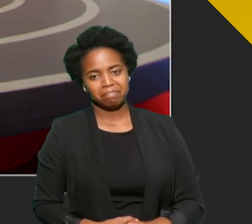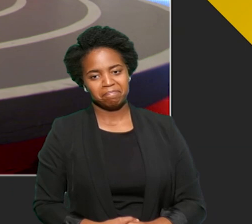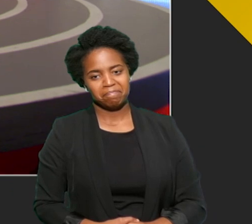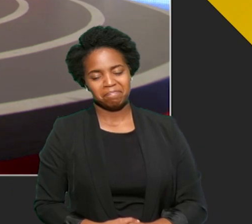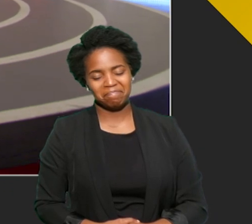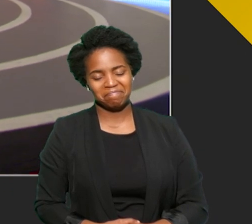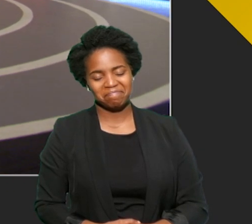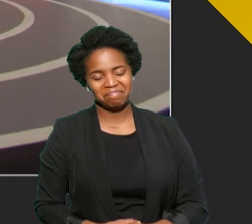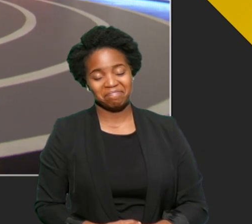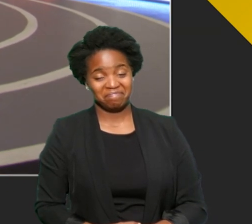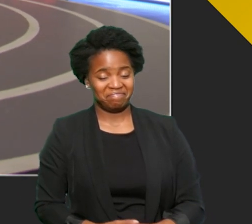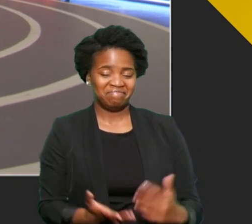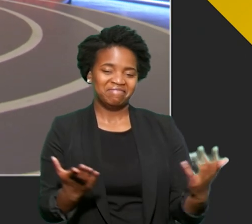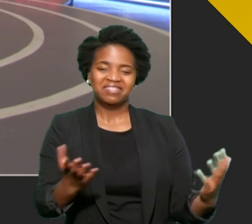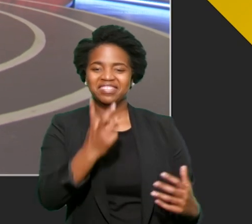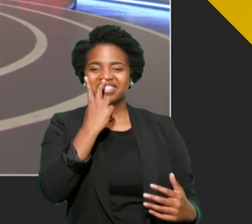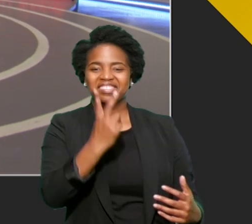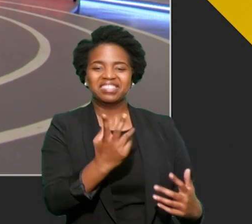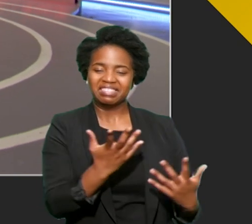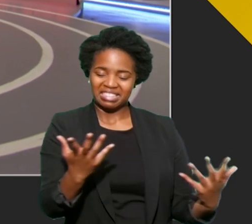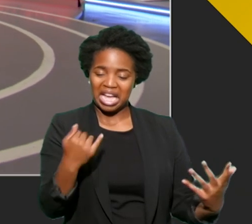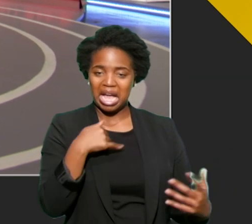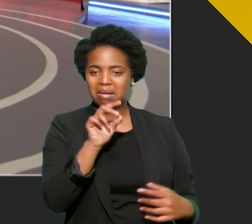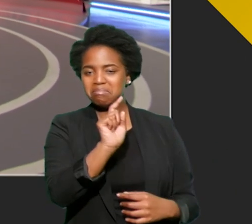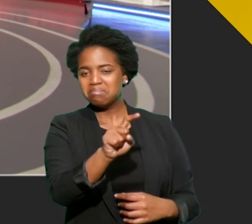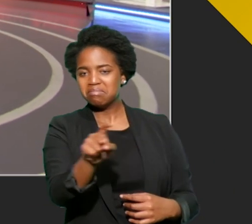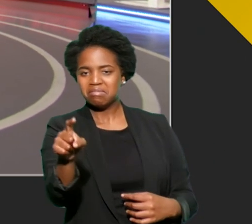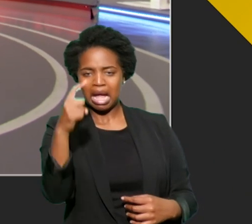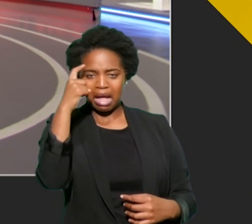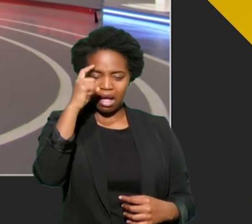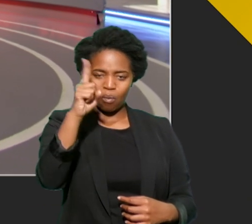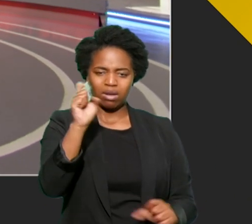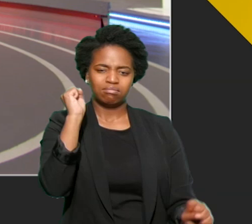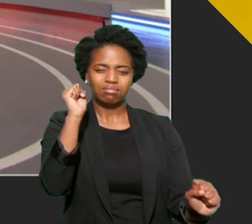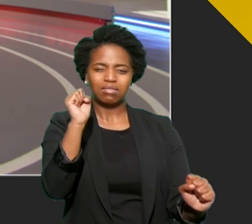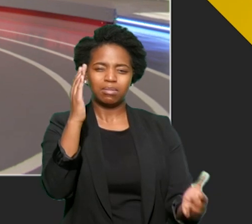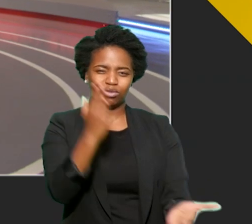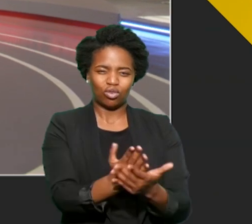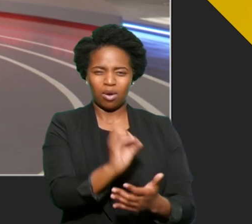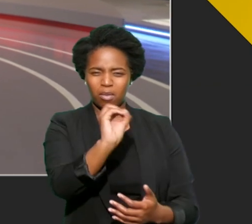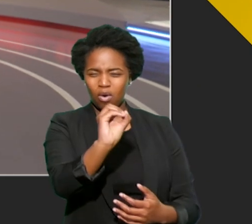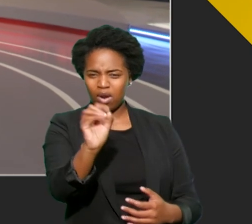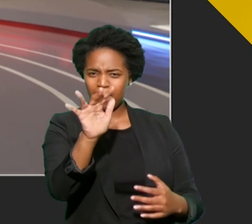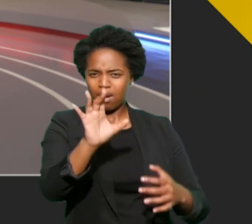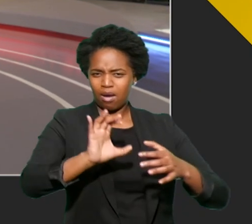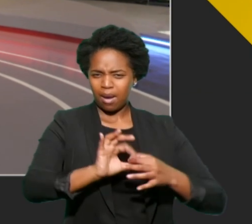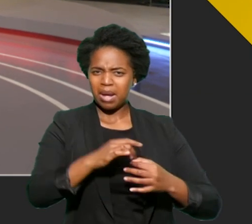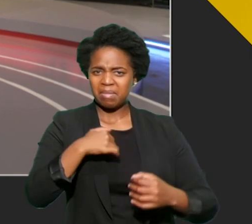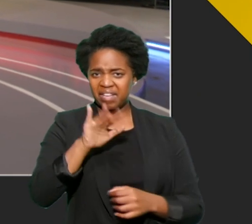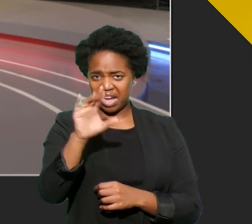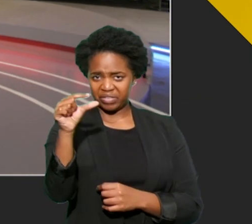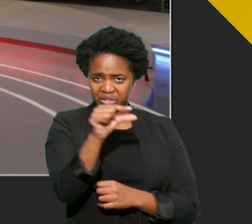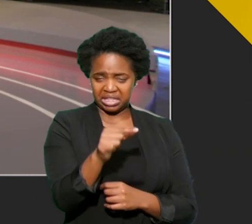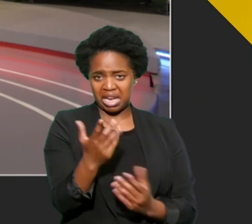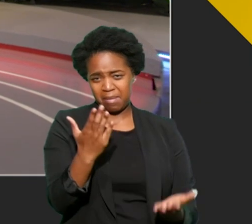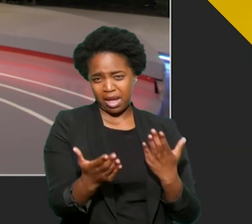faster. Ngiyabonela ke nani ngempela ukuthi hayi bakhulumile abantu. Mina futhi I'm sure ukuthi khona umuntu ohlele ekhaya ukuthi hayi ngithemba le 5G izoyenza ukuthi